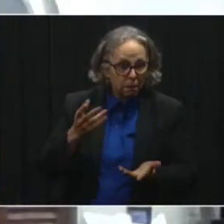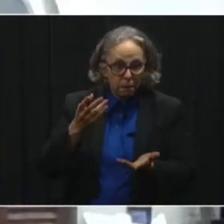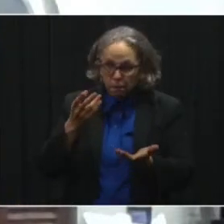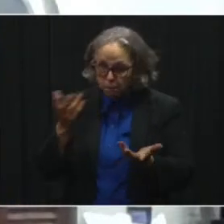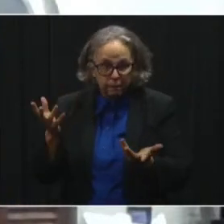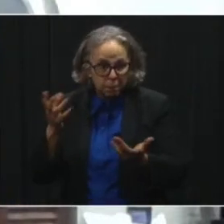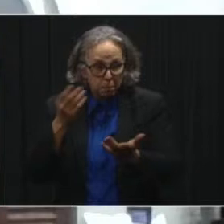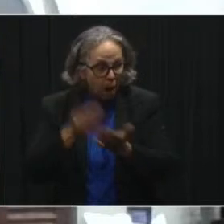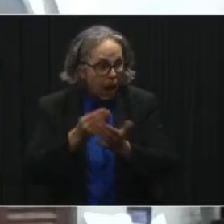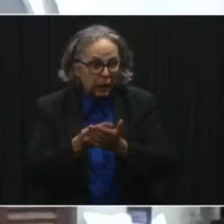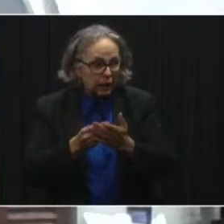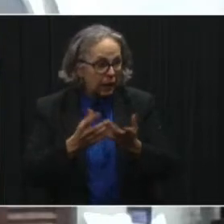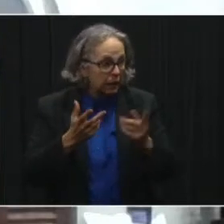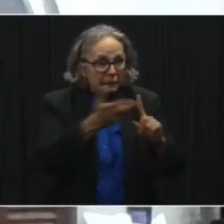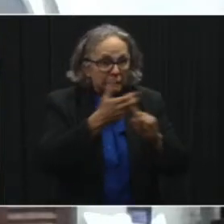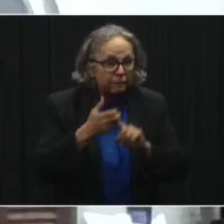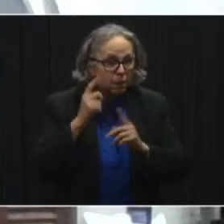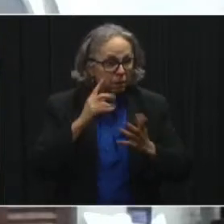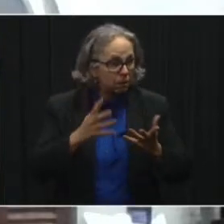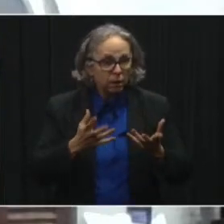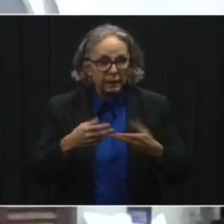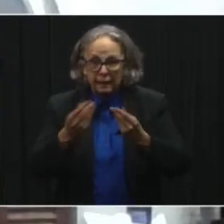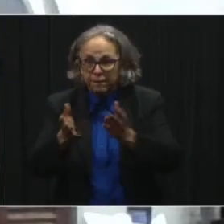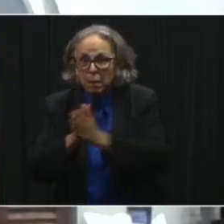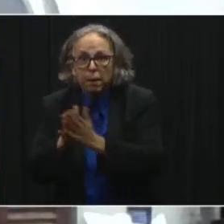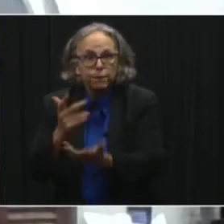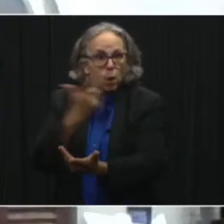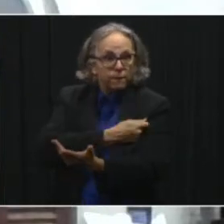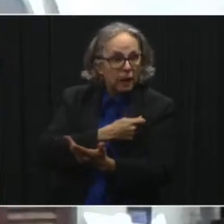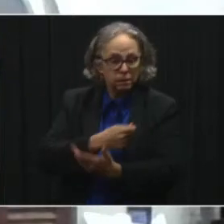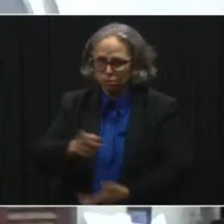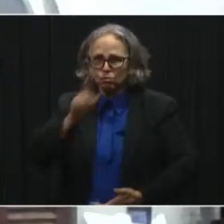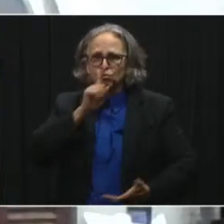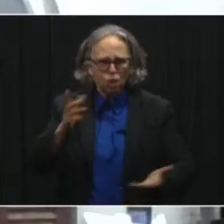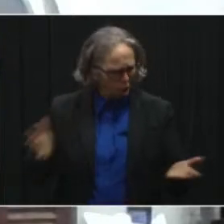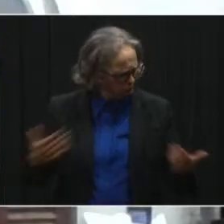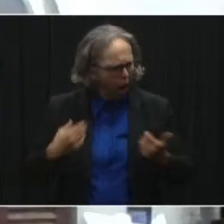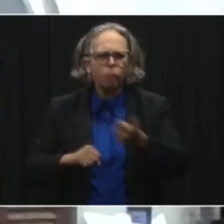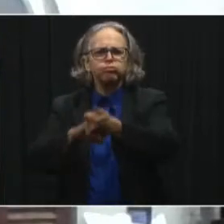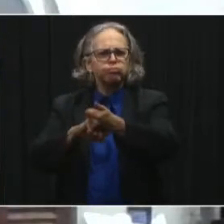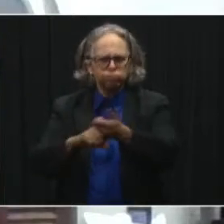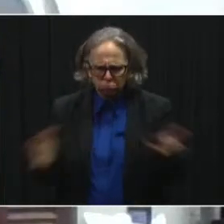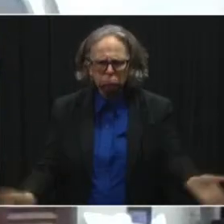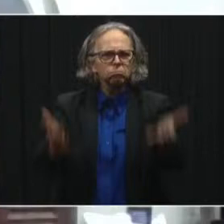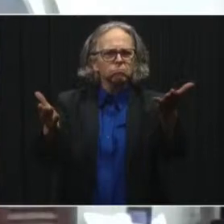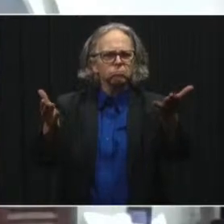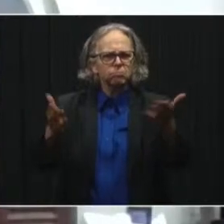vaccinated, I am all for it. And I'm sure a lot of the people that I'm working with right now are too.